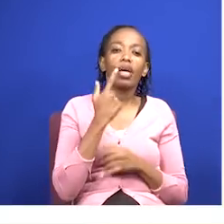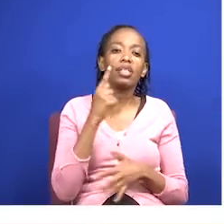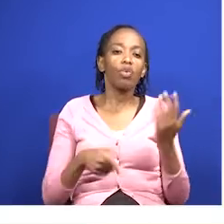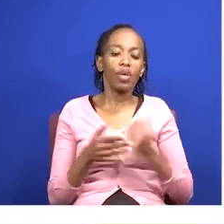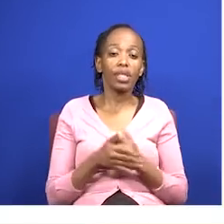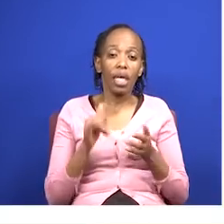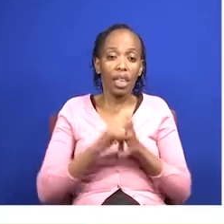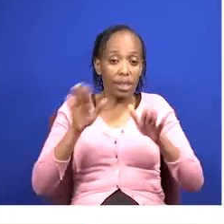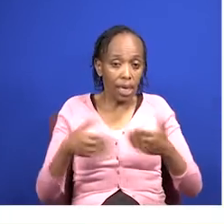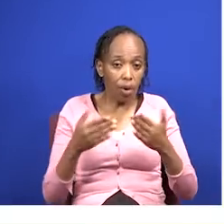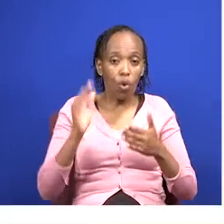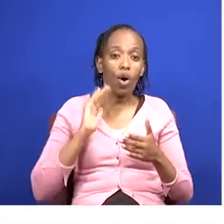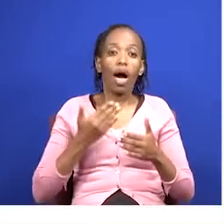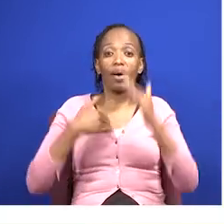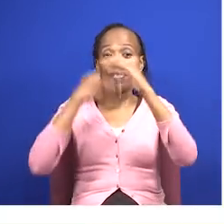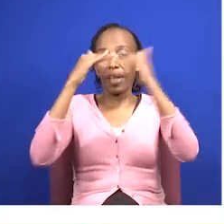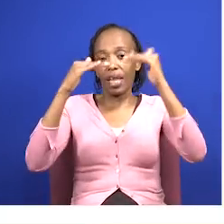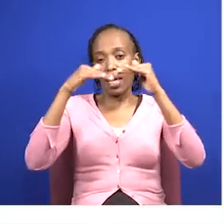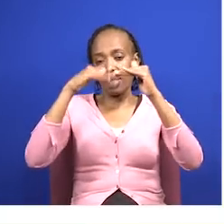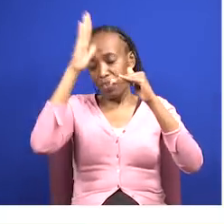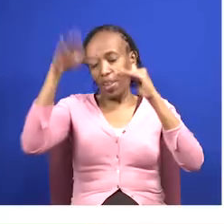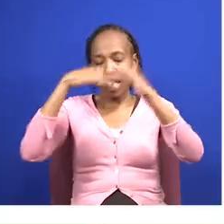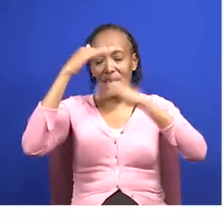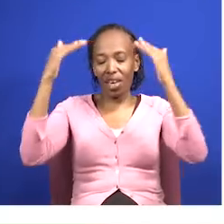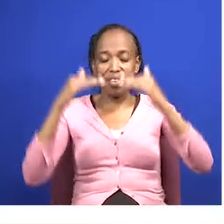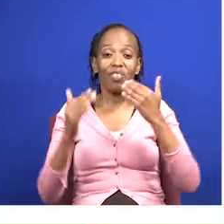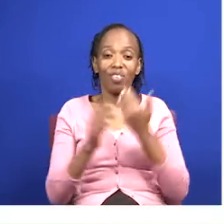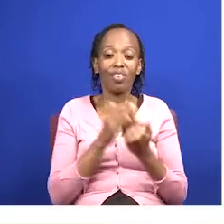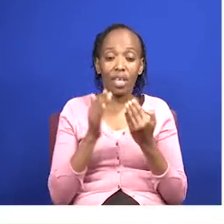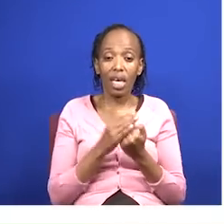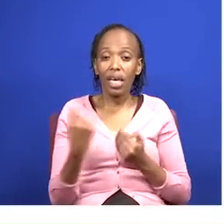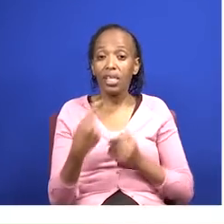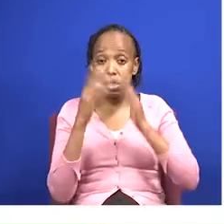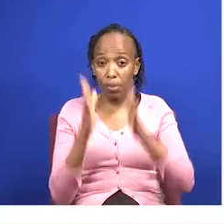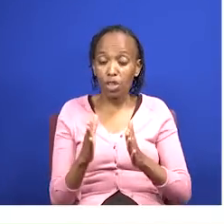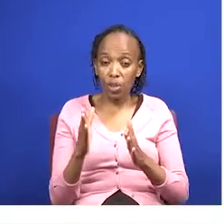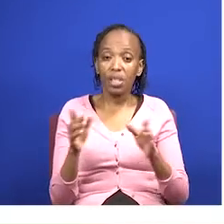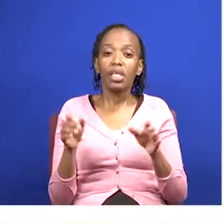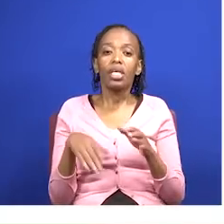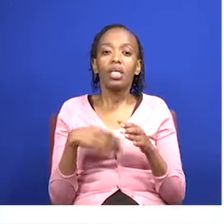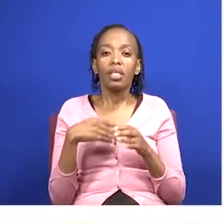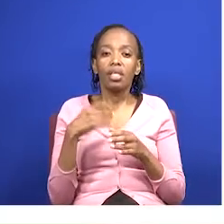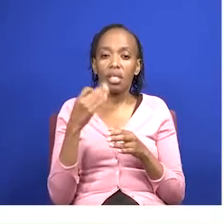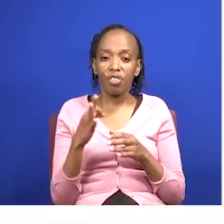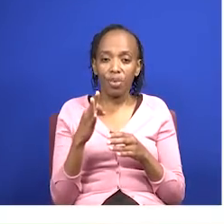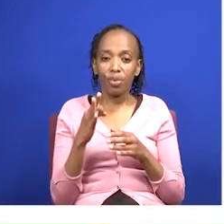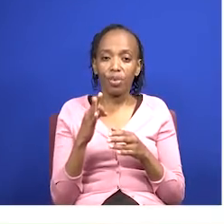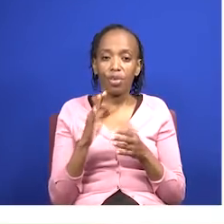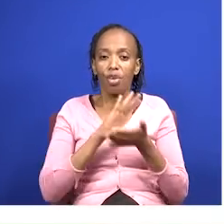by saying that that's how our Father in heaven will treat everyone